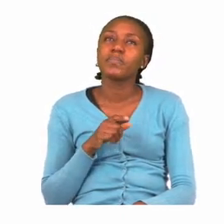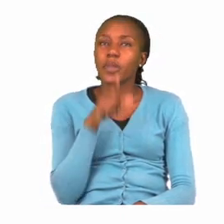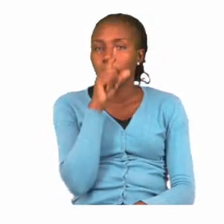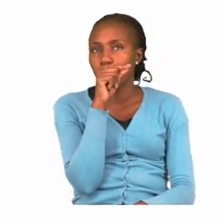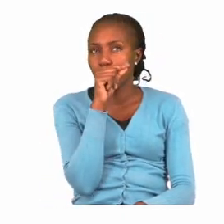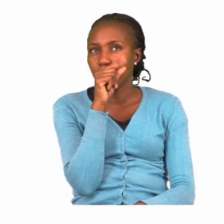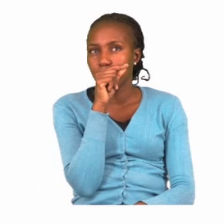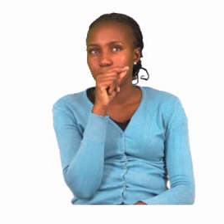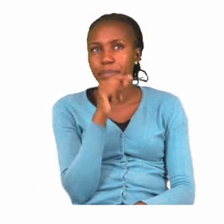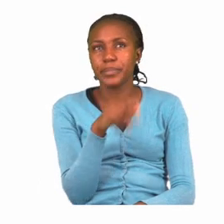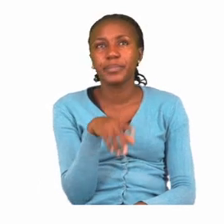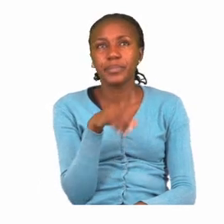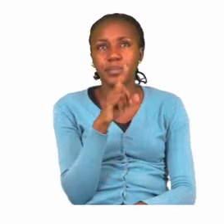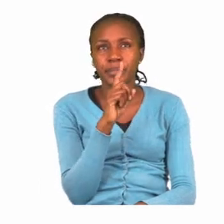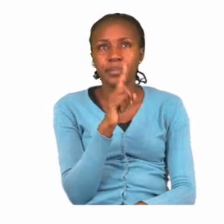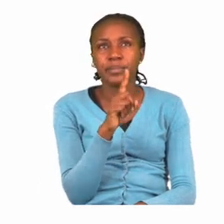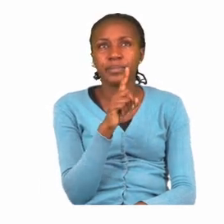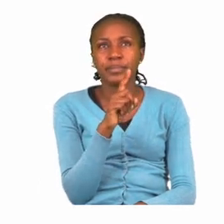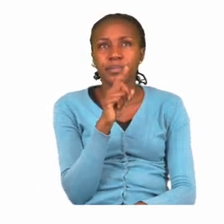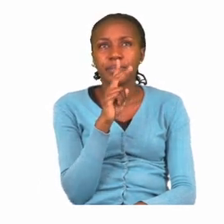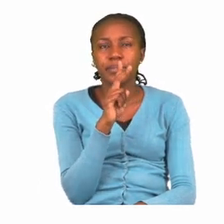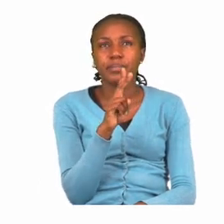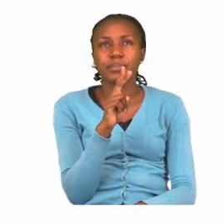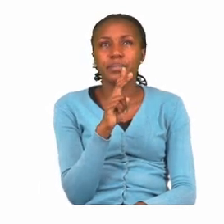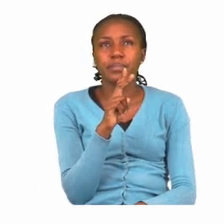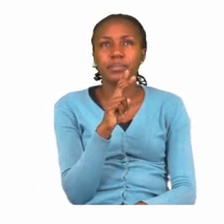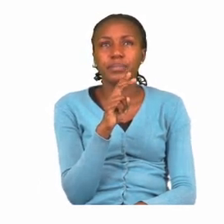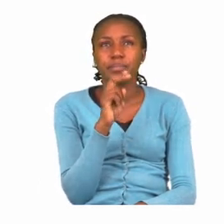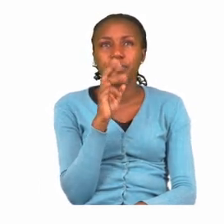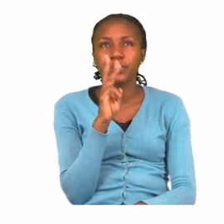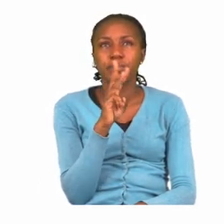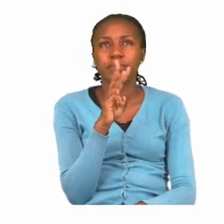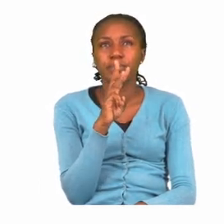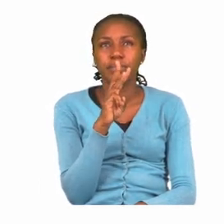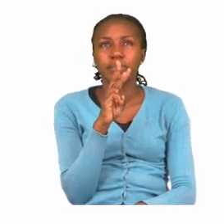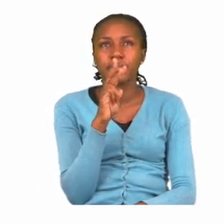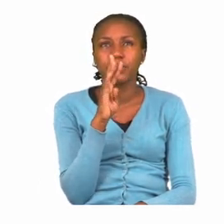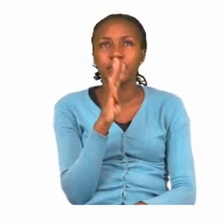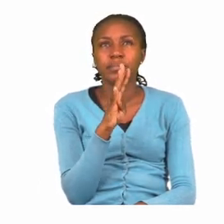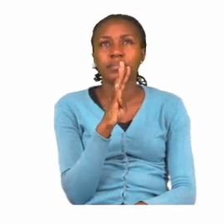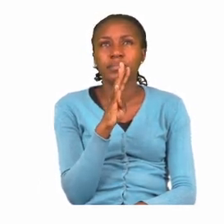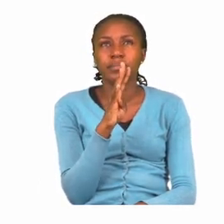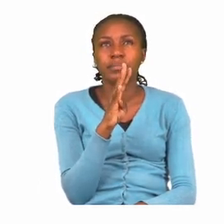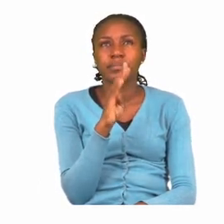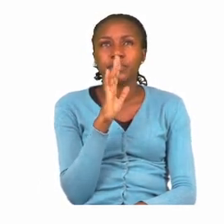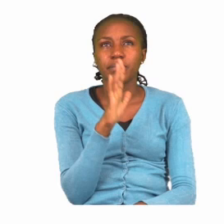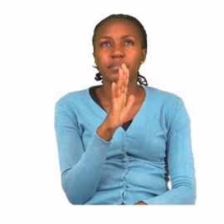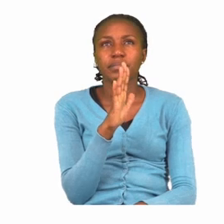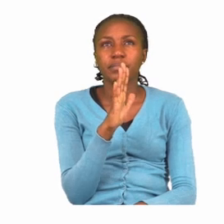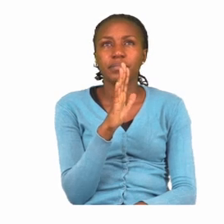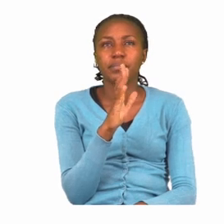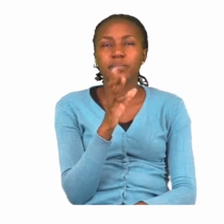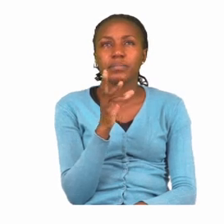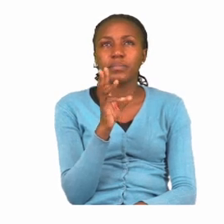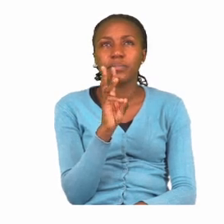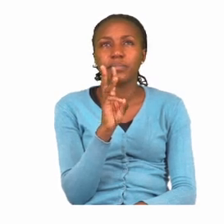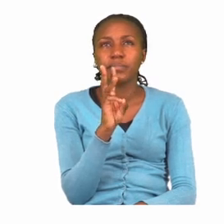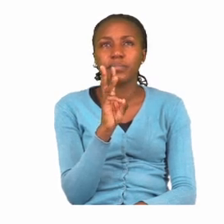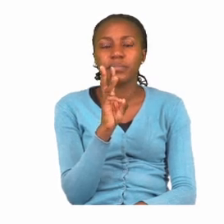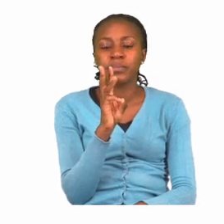the parrots. 1, 2, 3, 4,